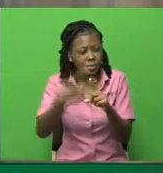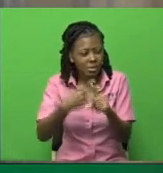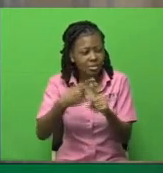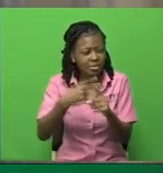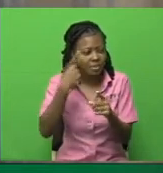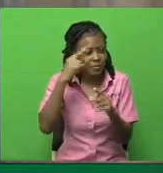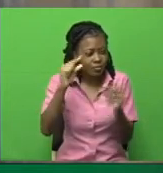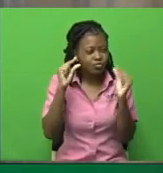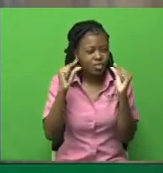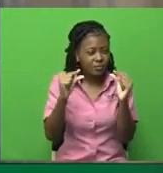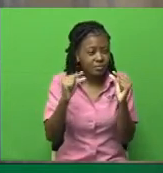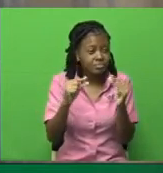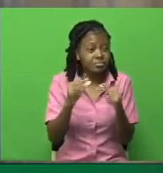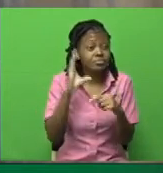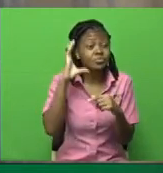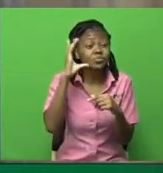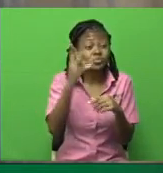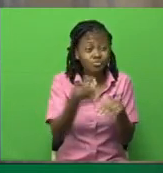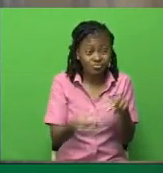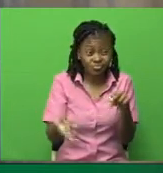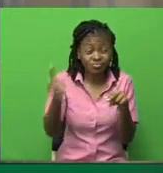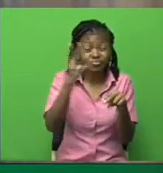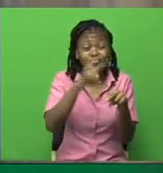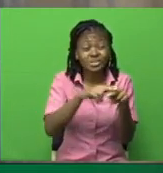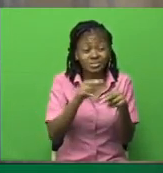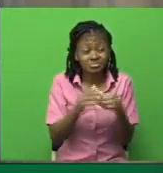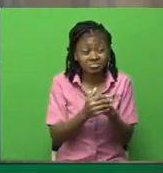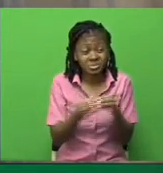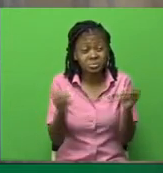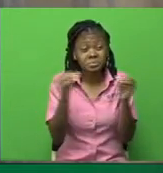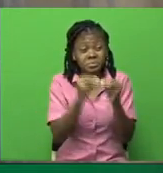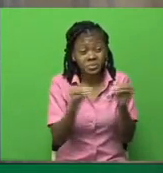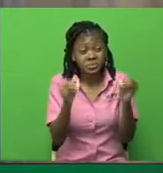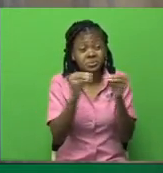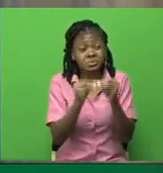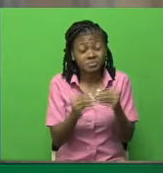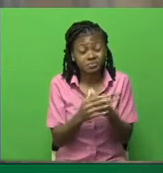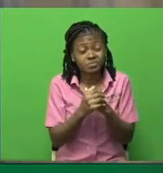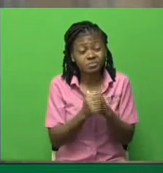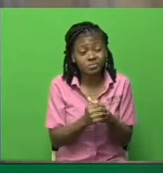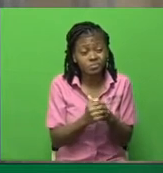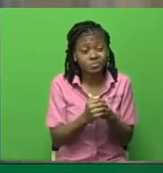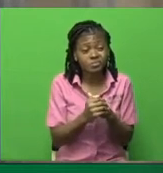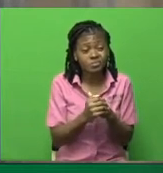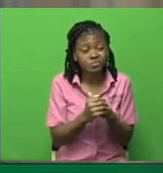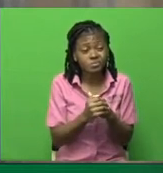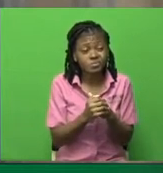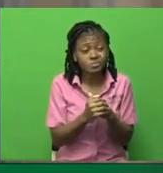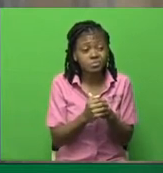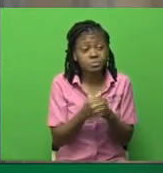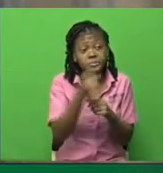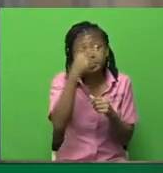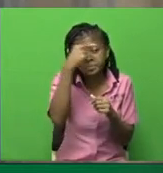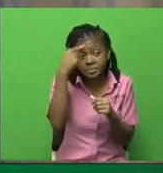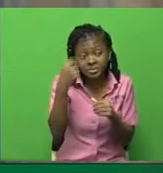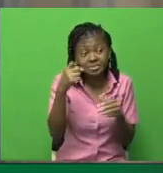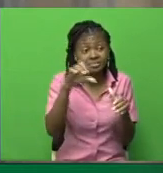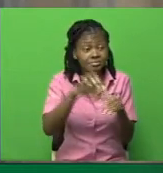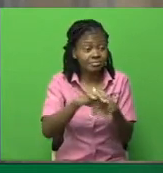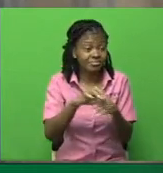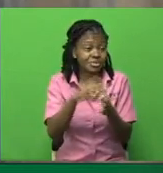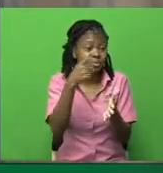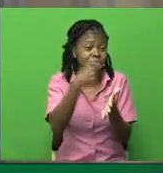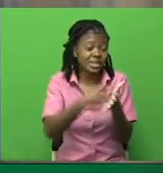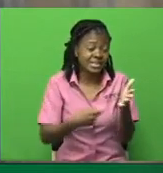costs ranging from ten to twenty dollars on the low end and 30 to 60 on the upper end all because of the fuel price increase